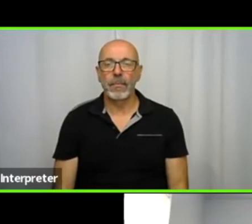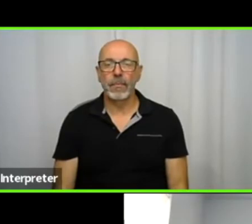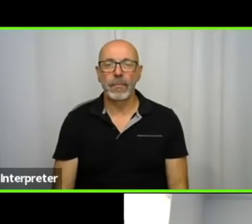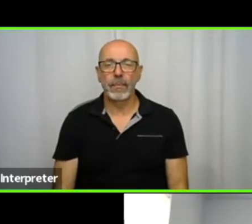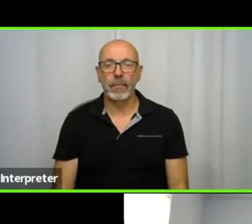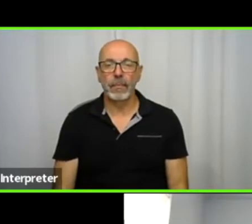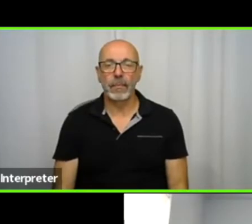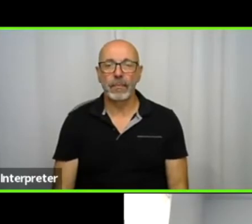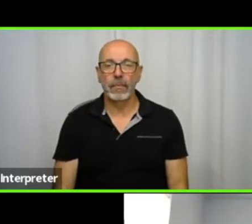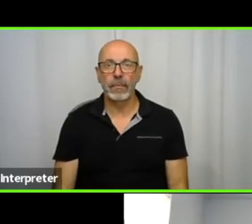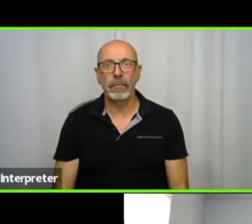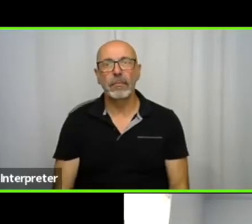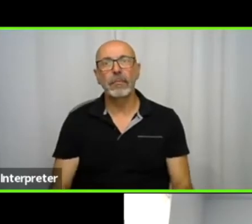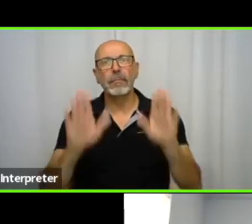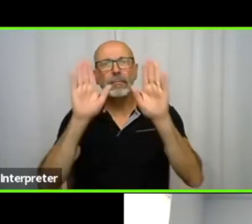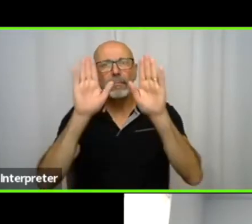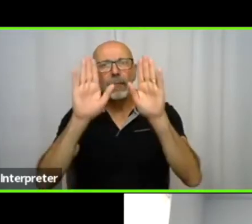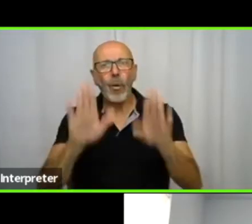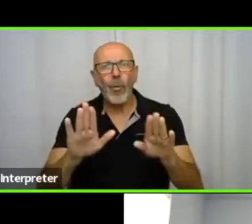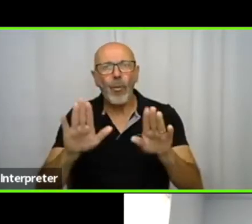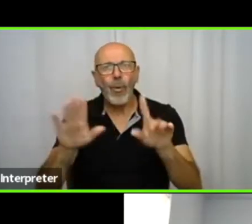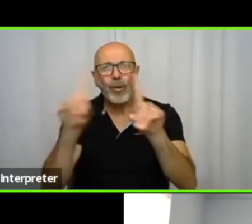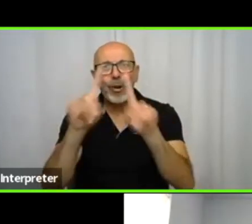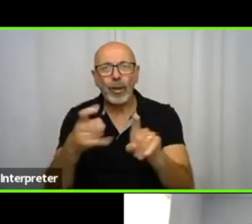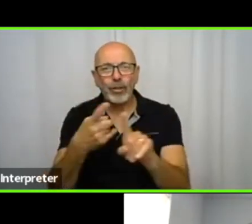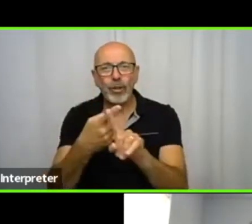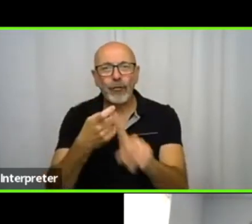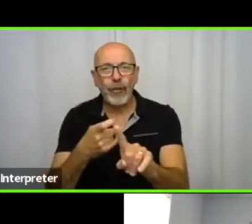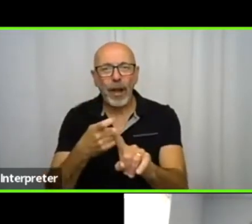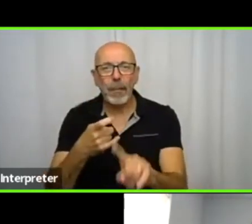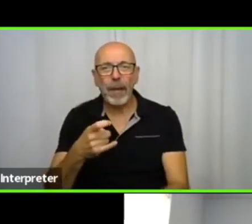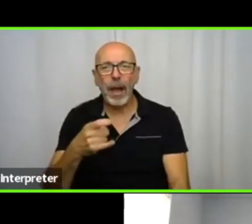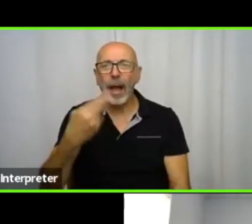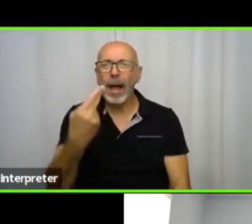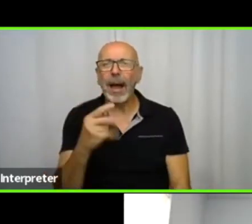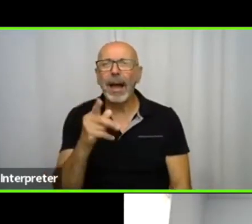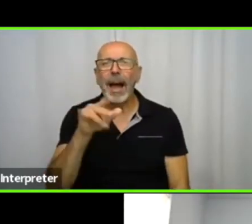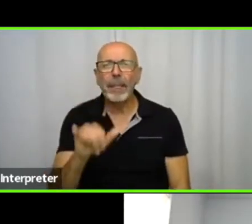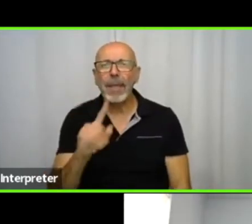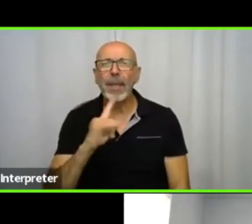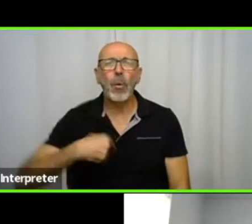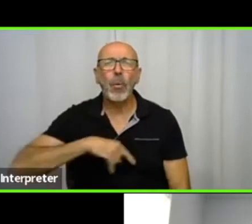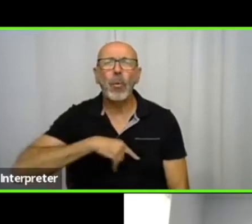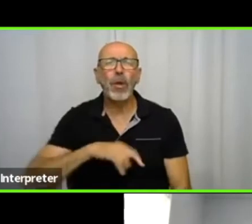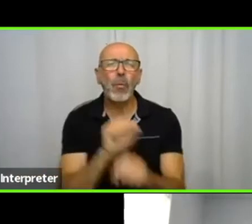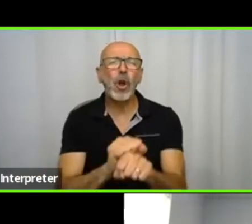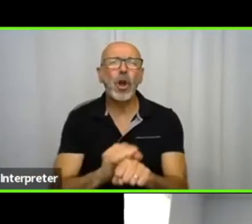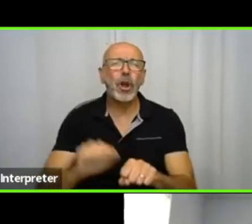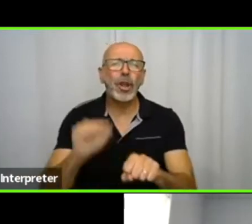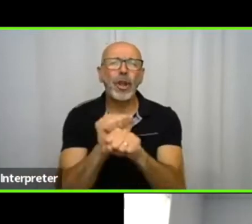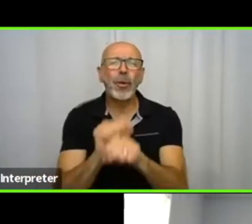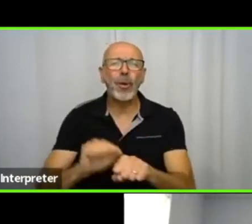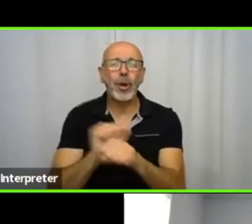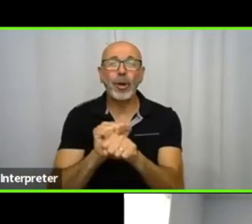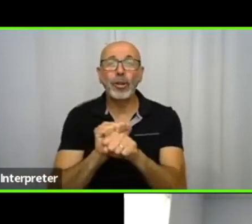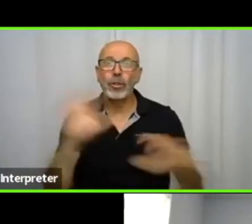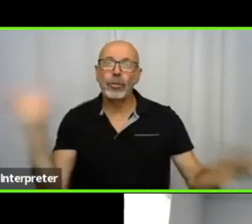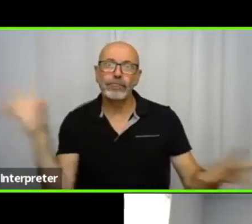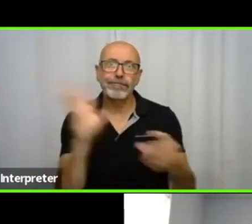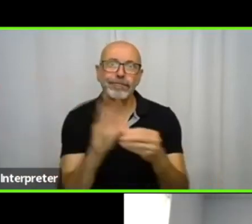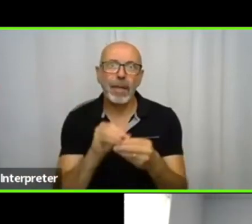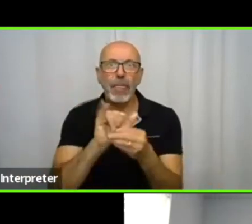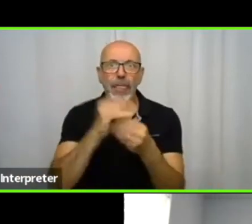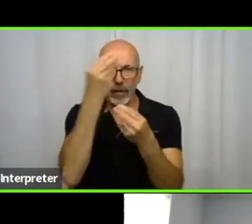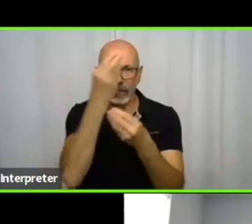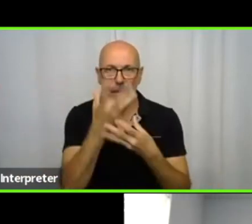That is a wonderful question from Jaime. Jaime, we are working hard to put that information together as part of